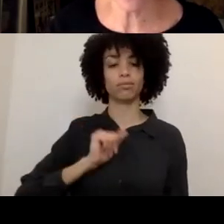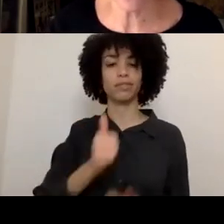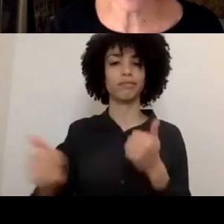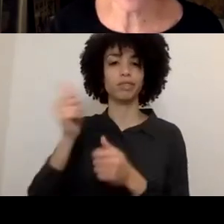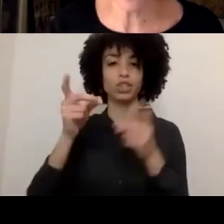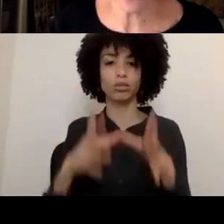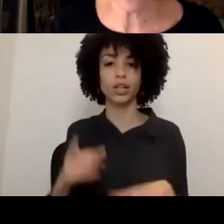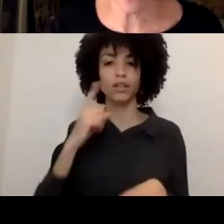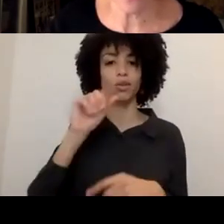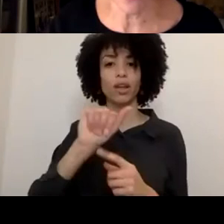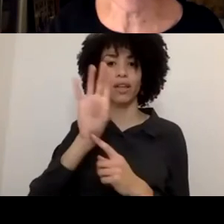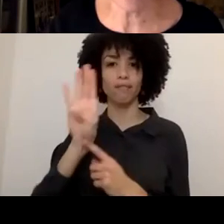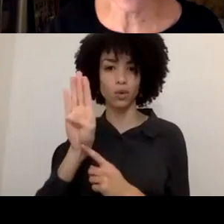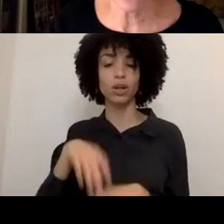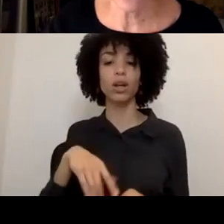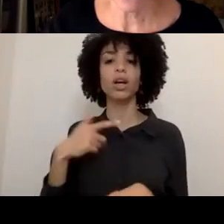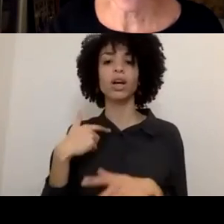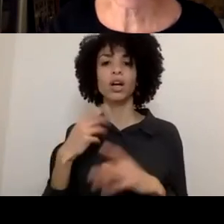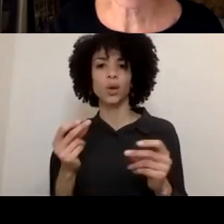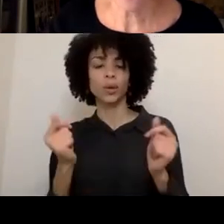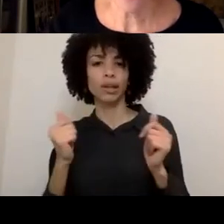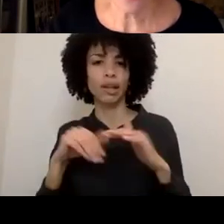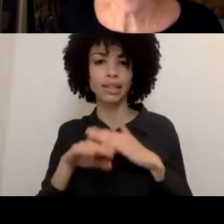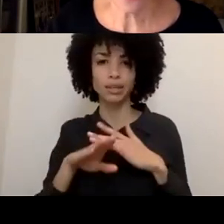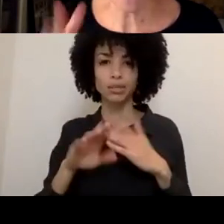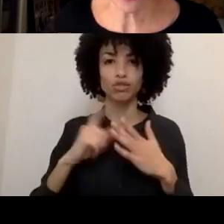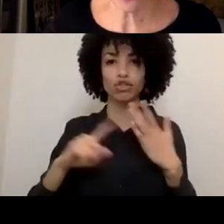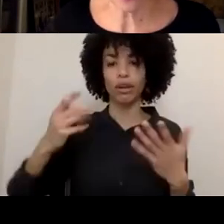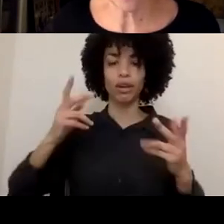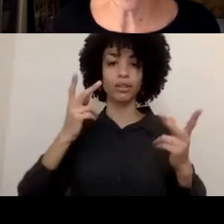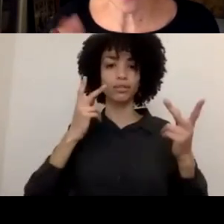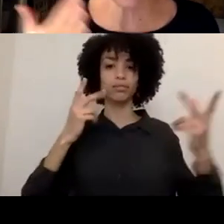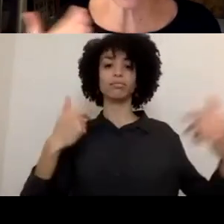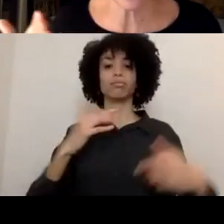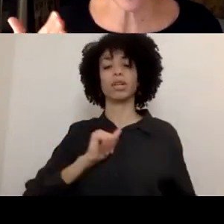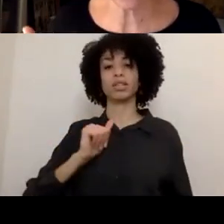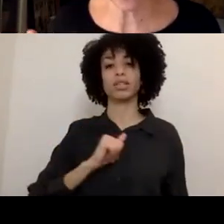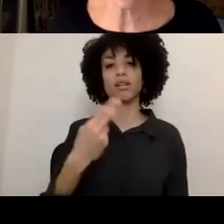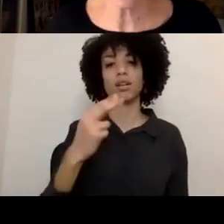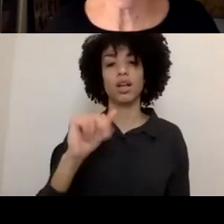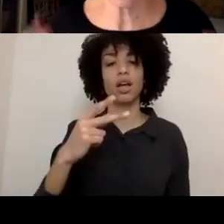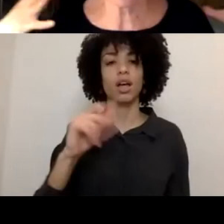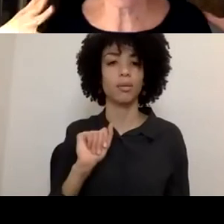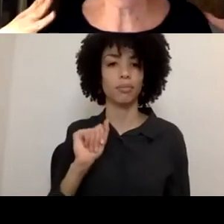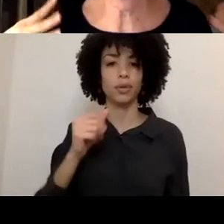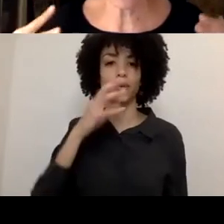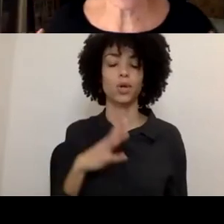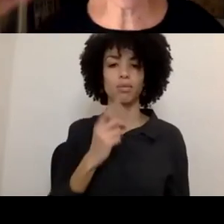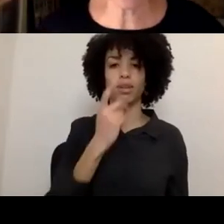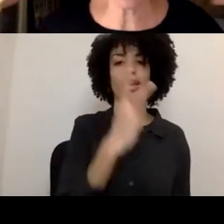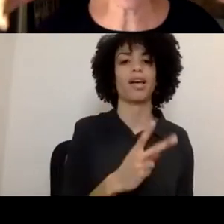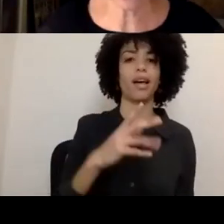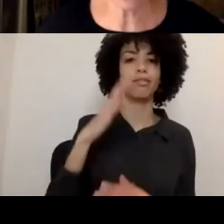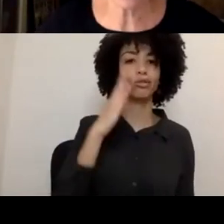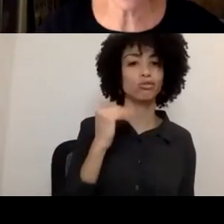Quick accessibility check. I am a Hapa woman, half Korean, half white, with dark brown hair